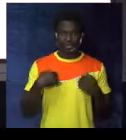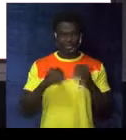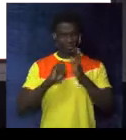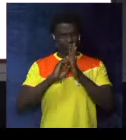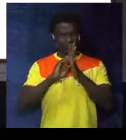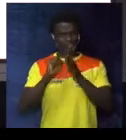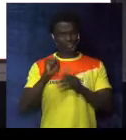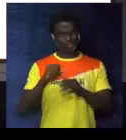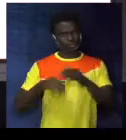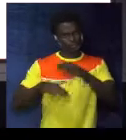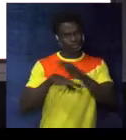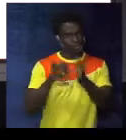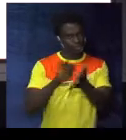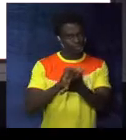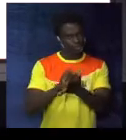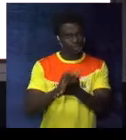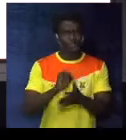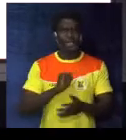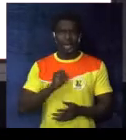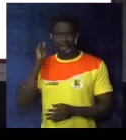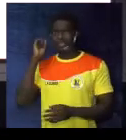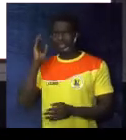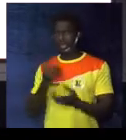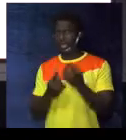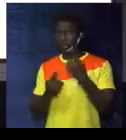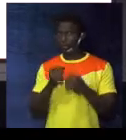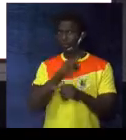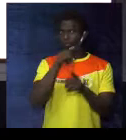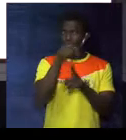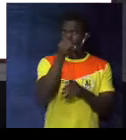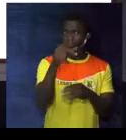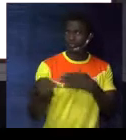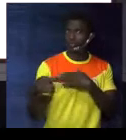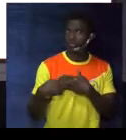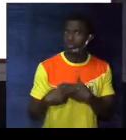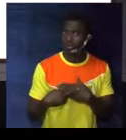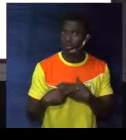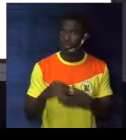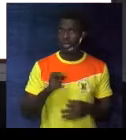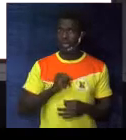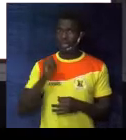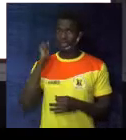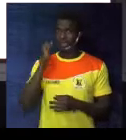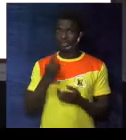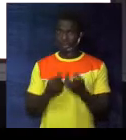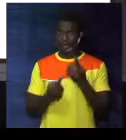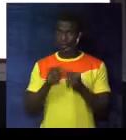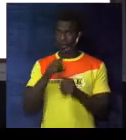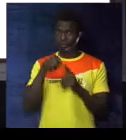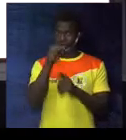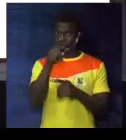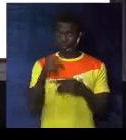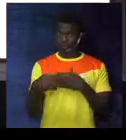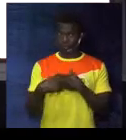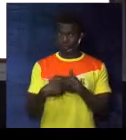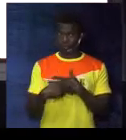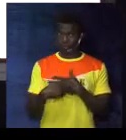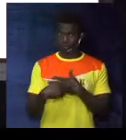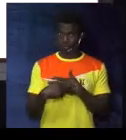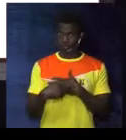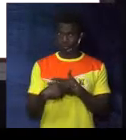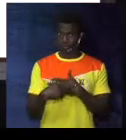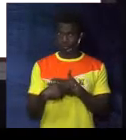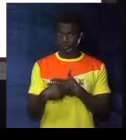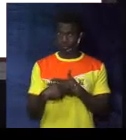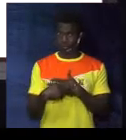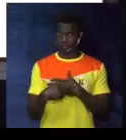Let's have examples of that under that. I shall come when you return. I shall come when you